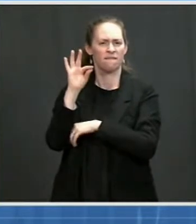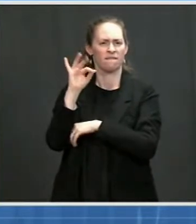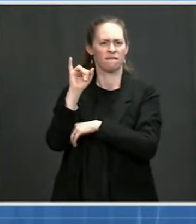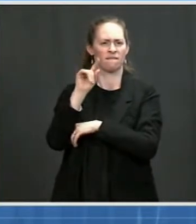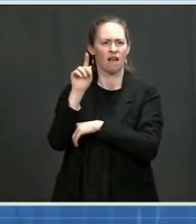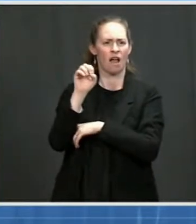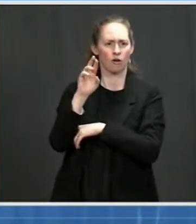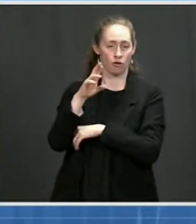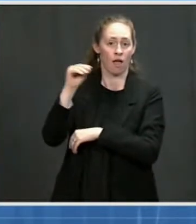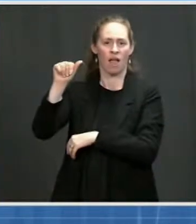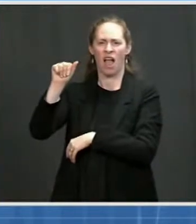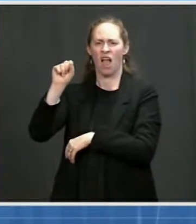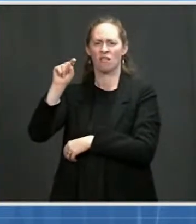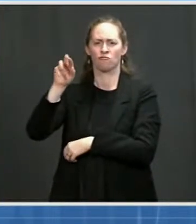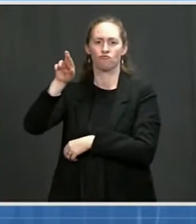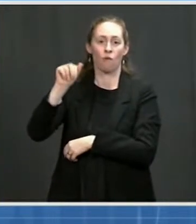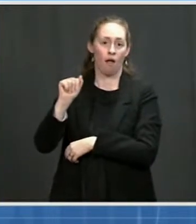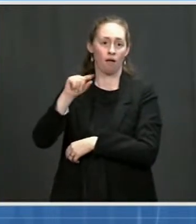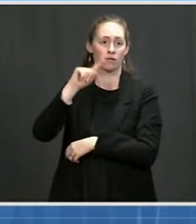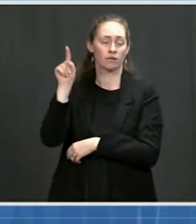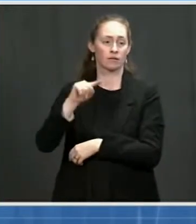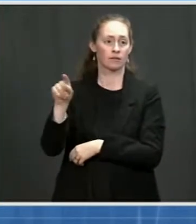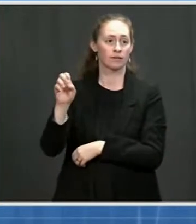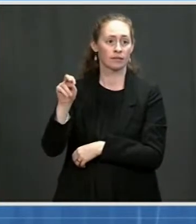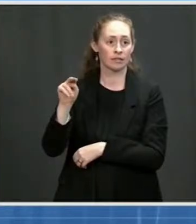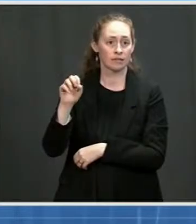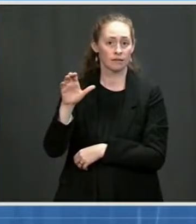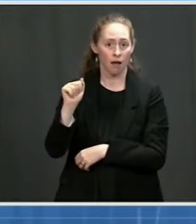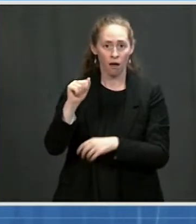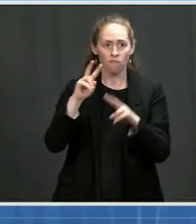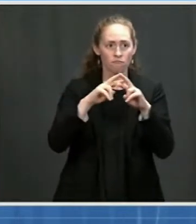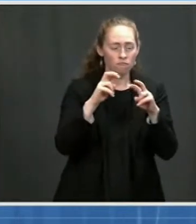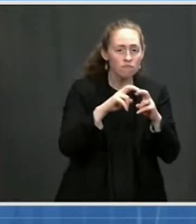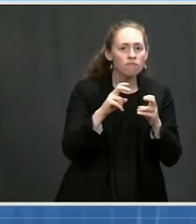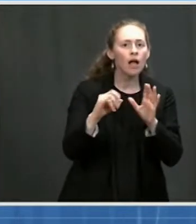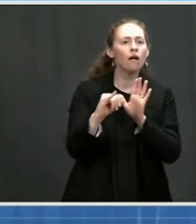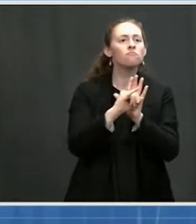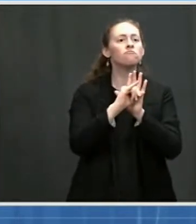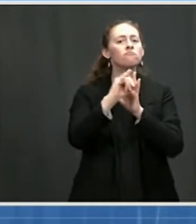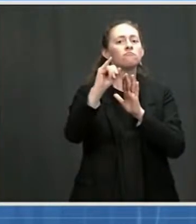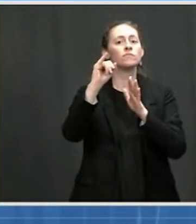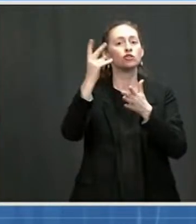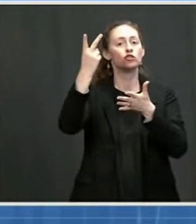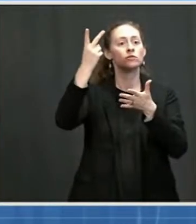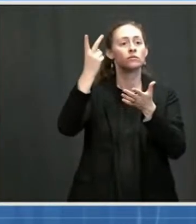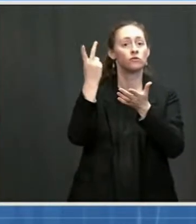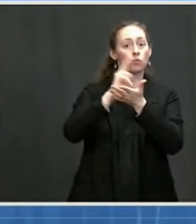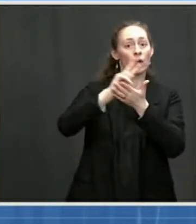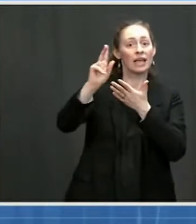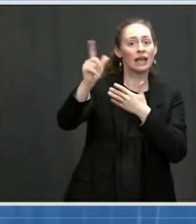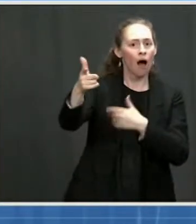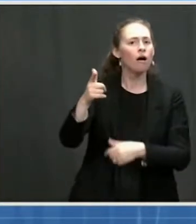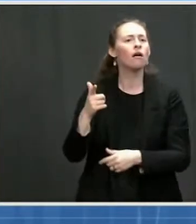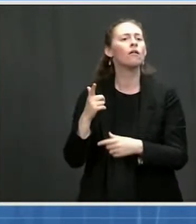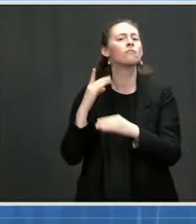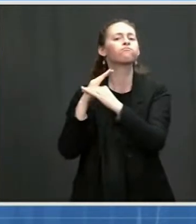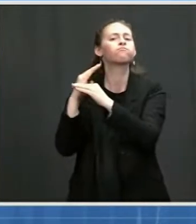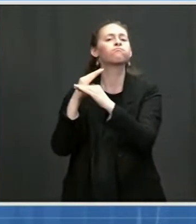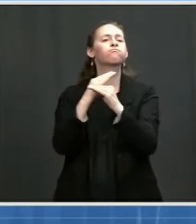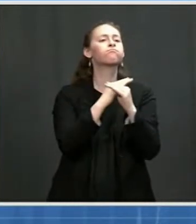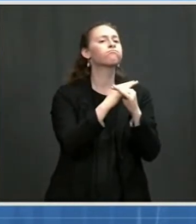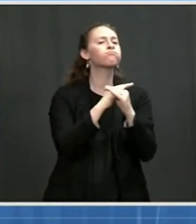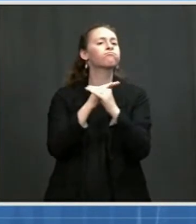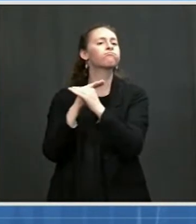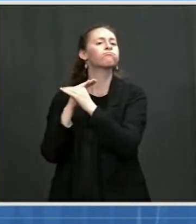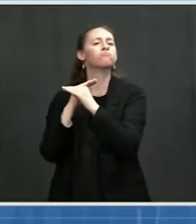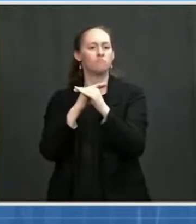2 weeks after the second dose, there was extremely good protection, not only against the predominant variant,